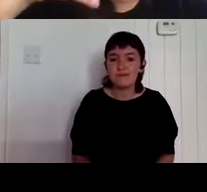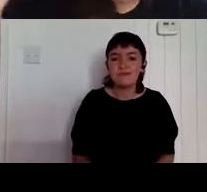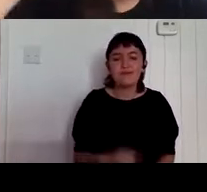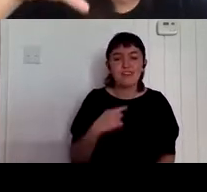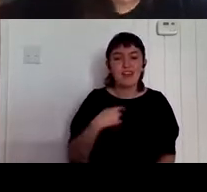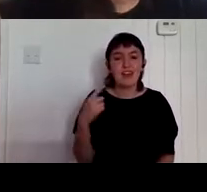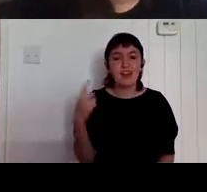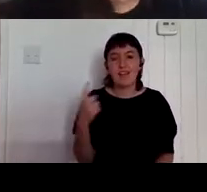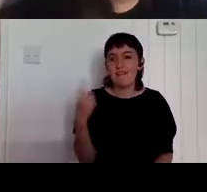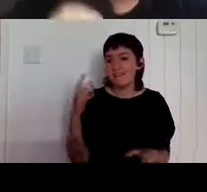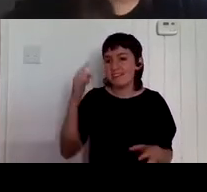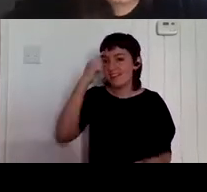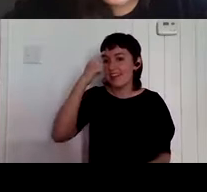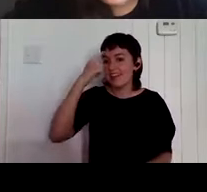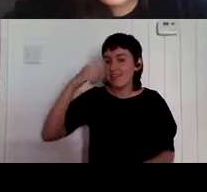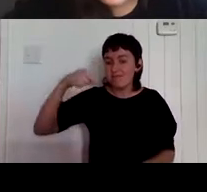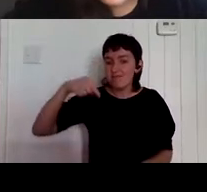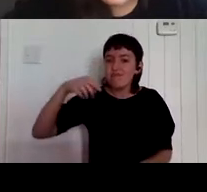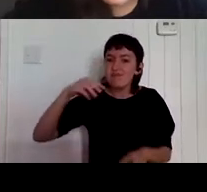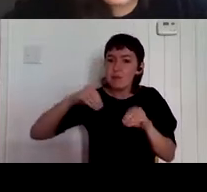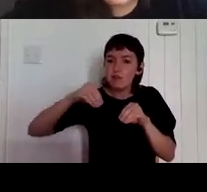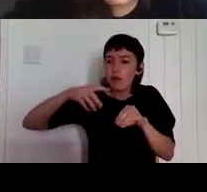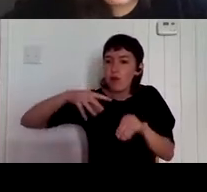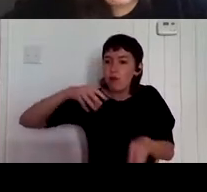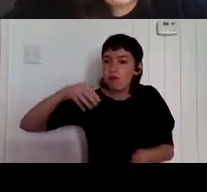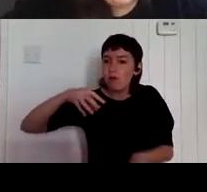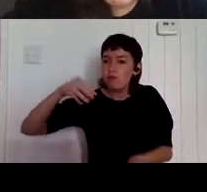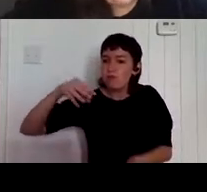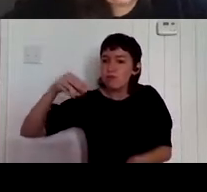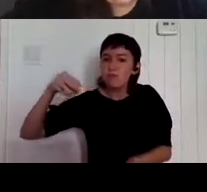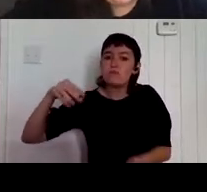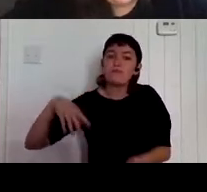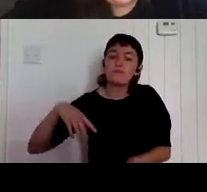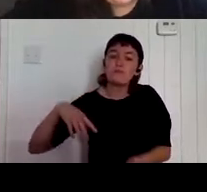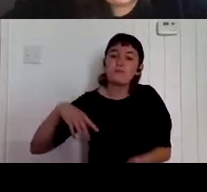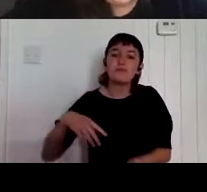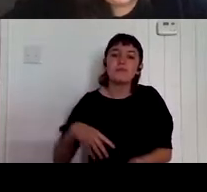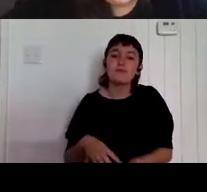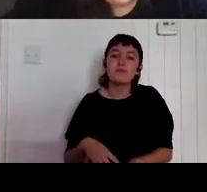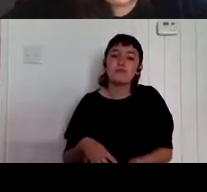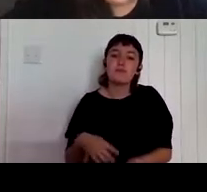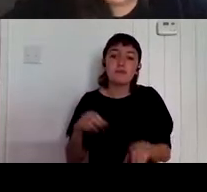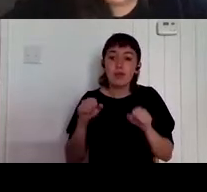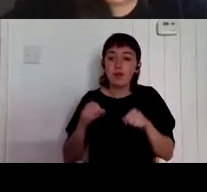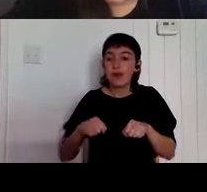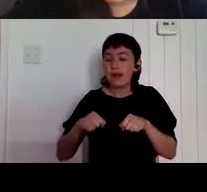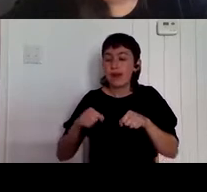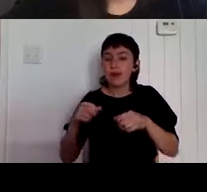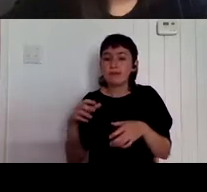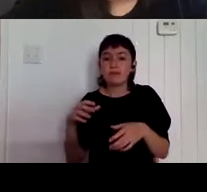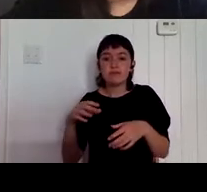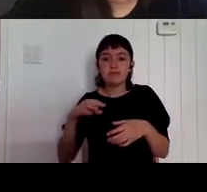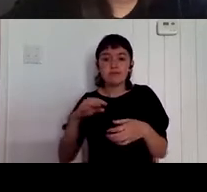it's this motion where it's at the outside. It's not to say that the jellyfish, it can, it can form a taco. It happily does that